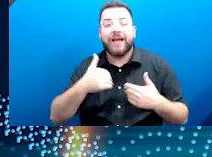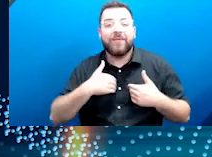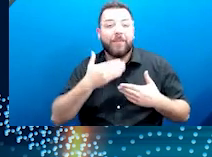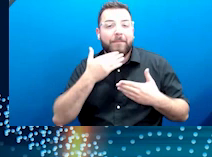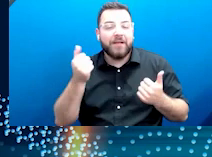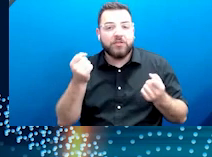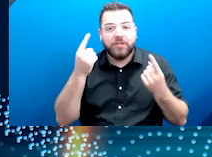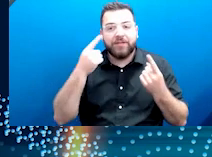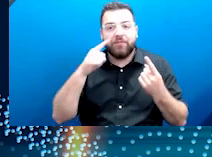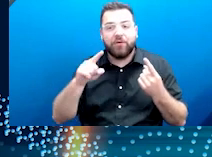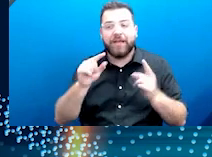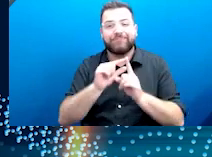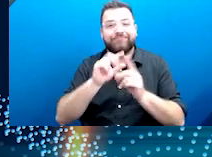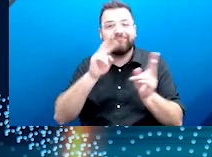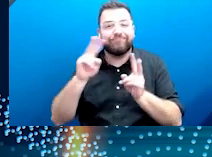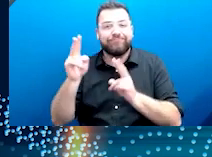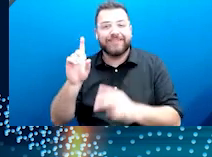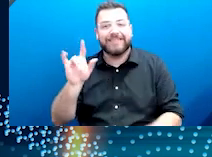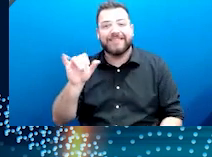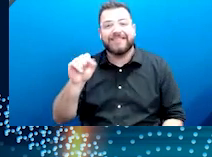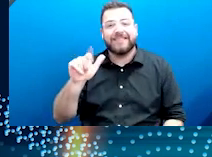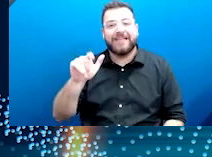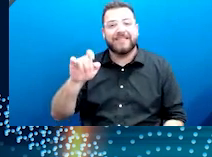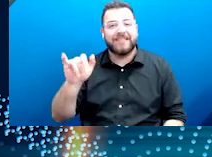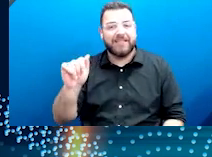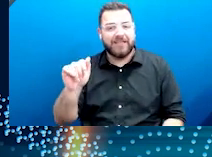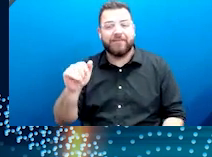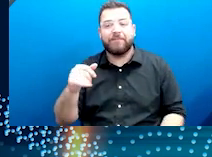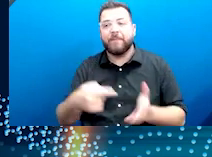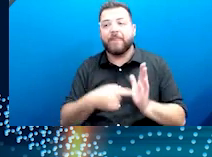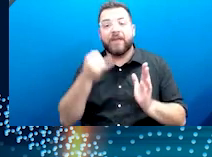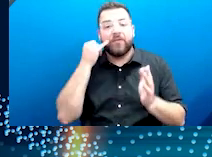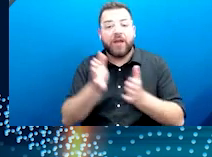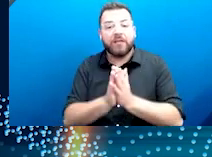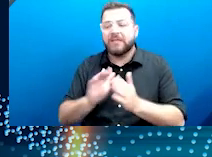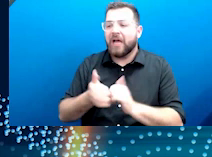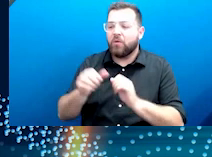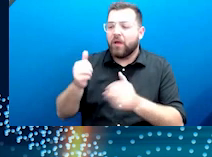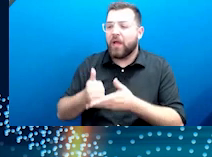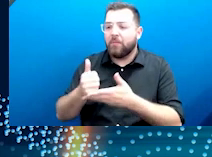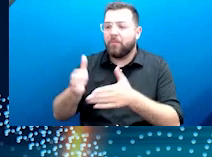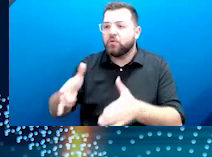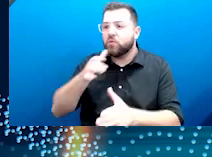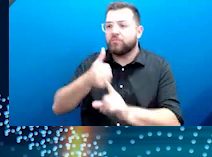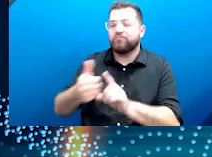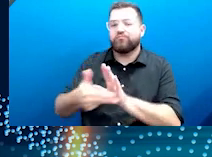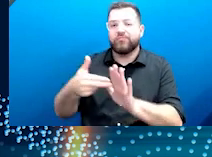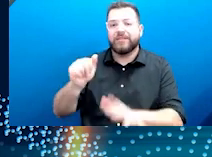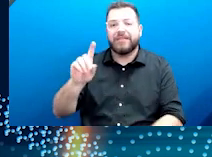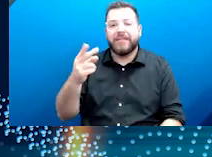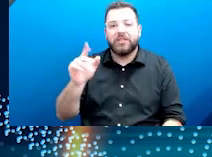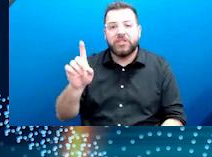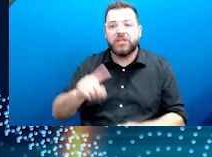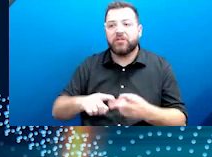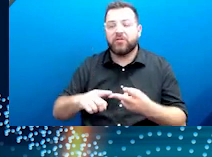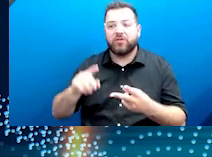like dyslexia and stuff yet, but it does understand if you were to say, how do I help someone who has ADHD? How do I help someone who's autistic?